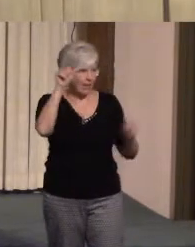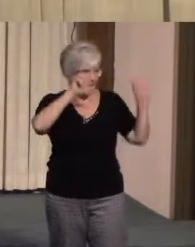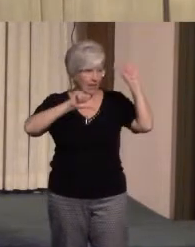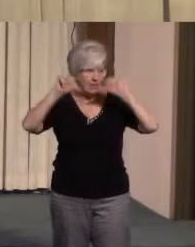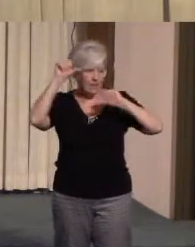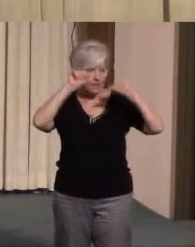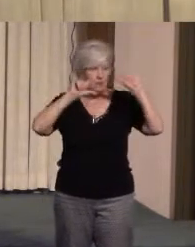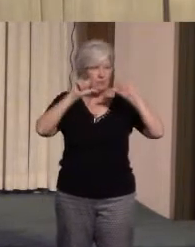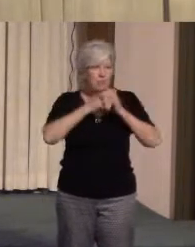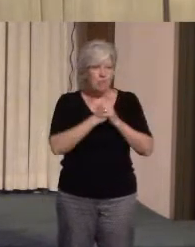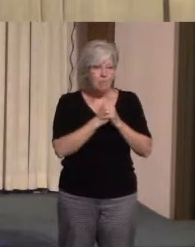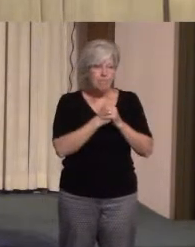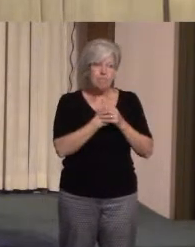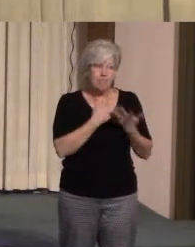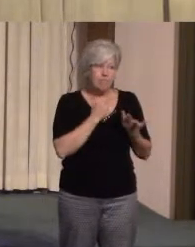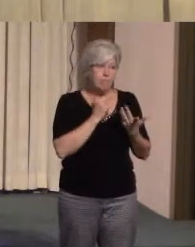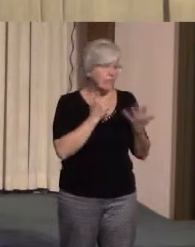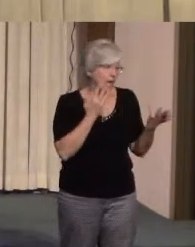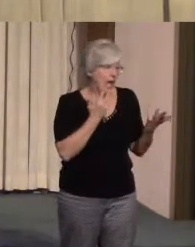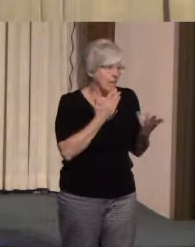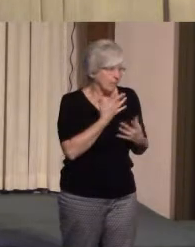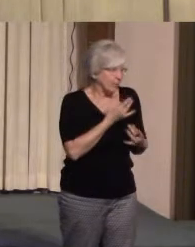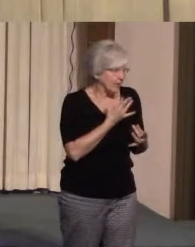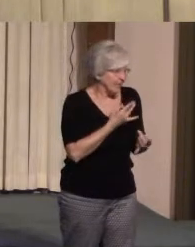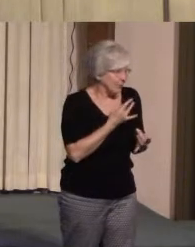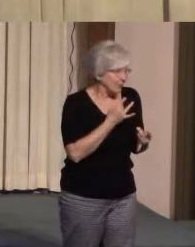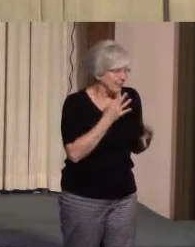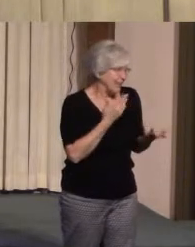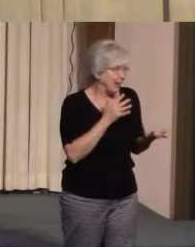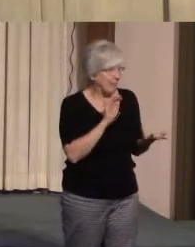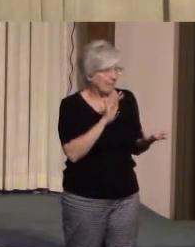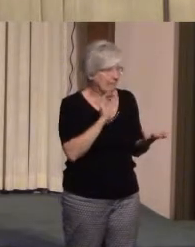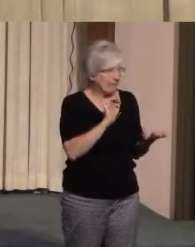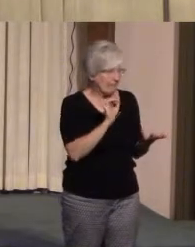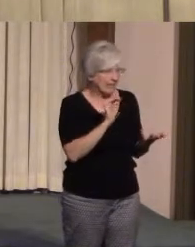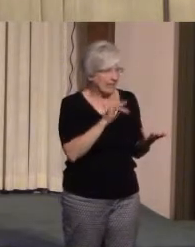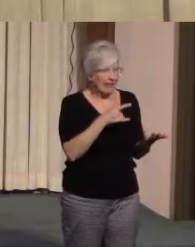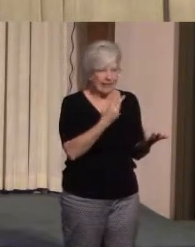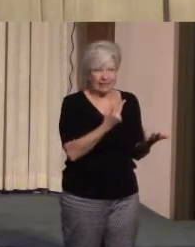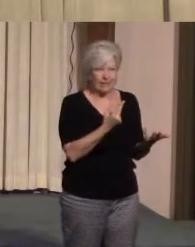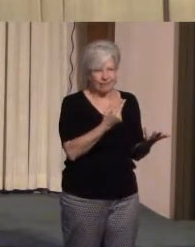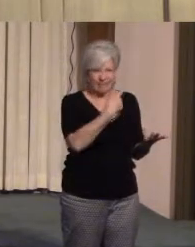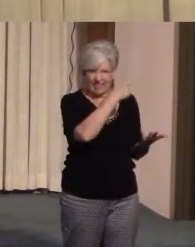I love science. I'm very interested in it. I'm kind of a geek, actually.